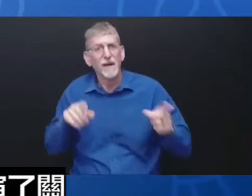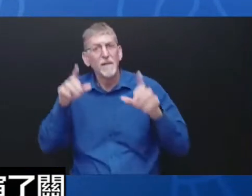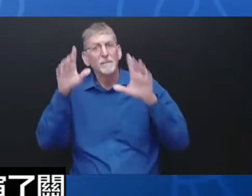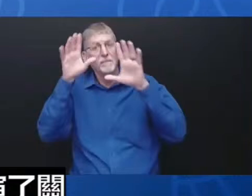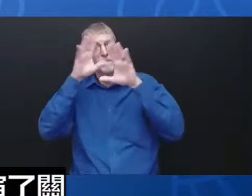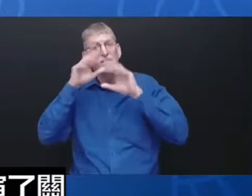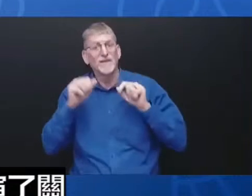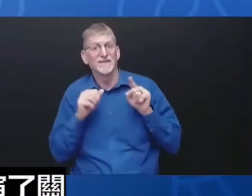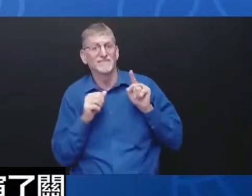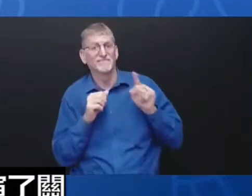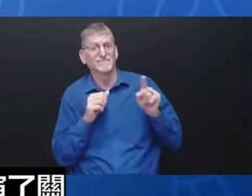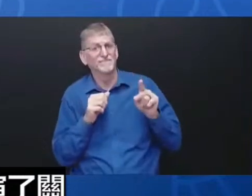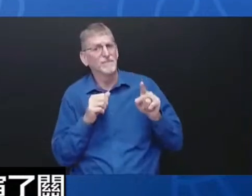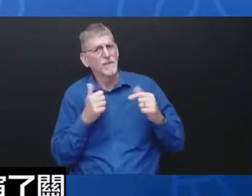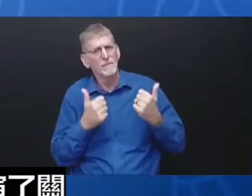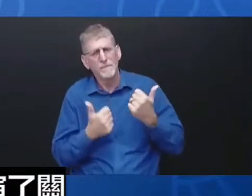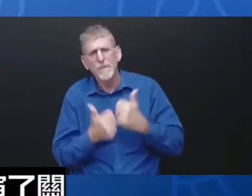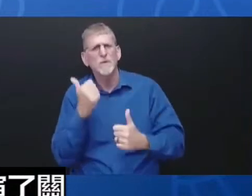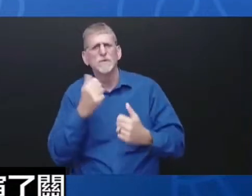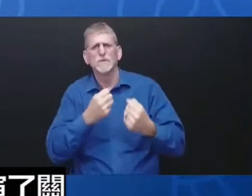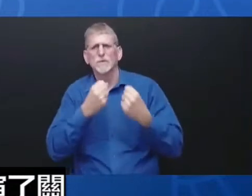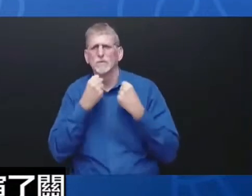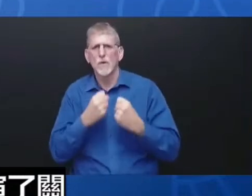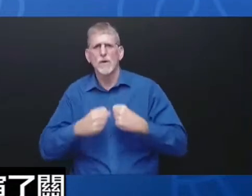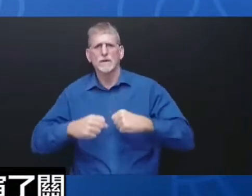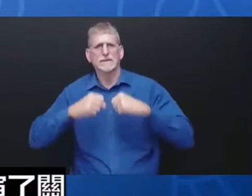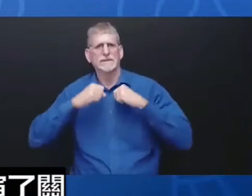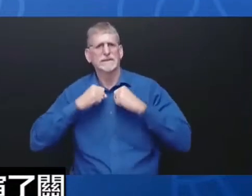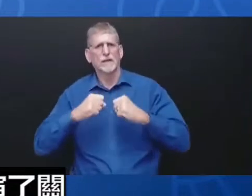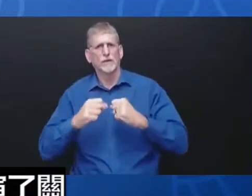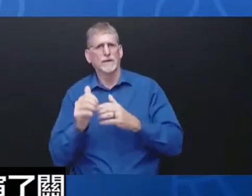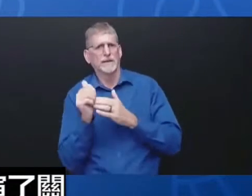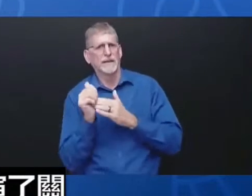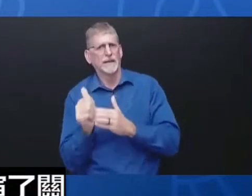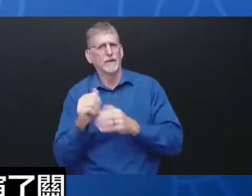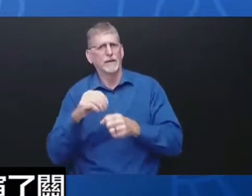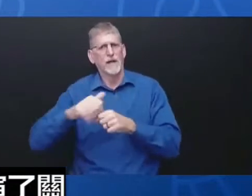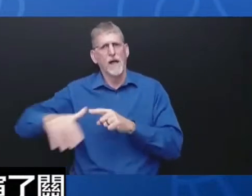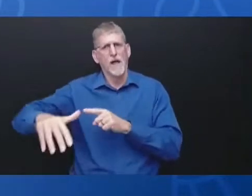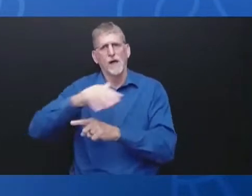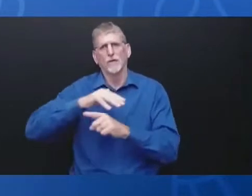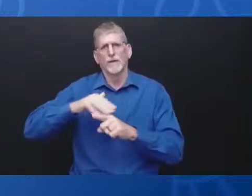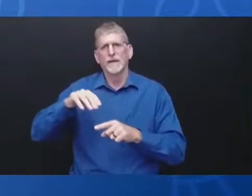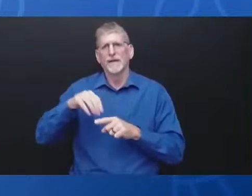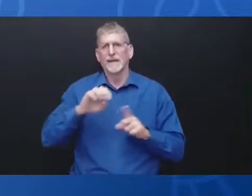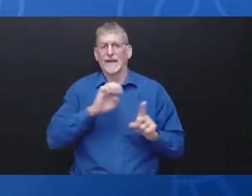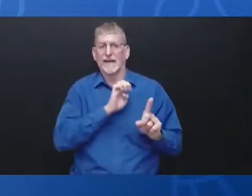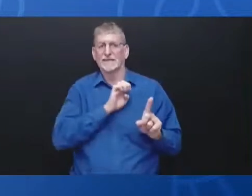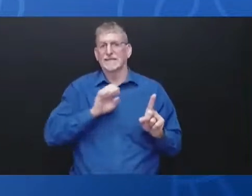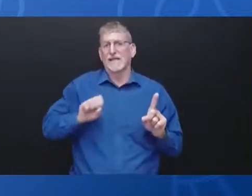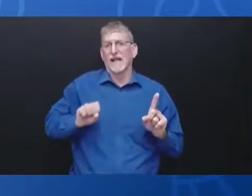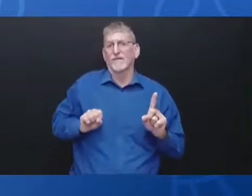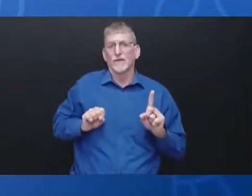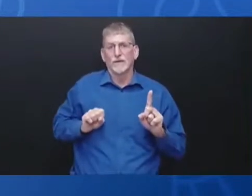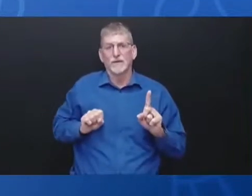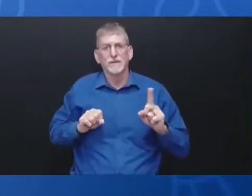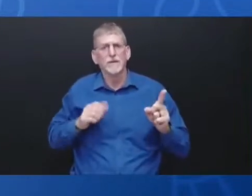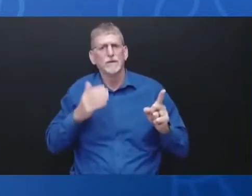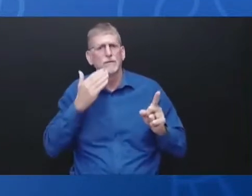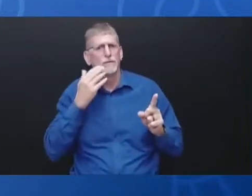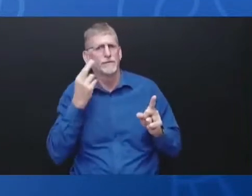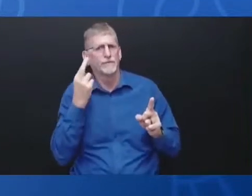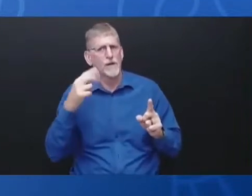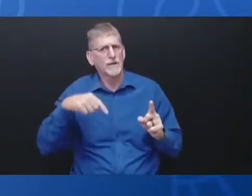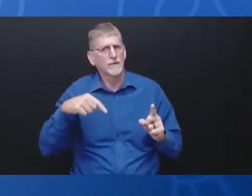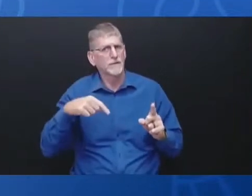our region, he is also a great friend of the United States. In our fight against terrorists, President Trump ordered the launch of